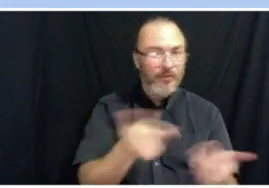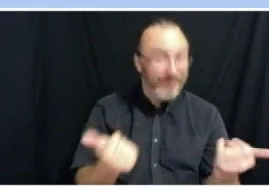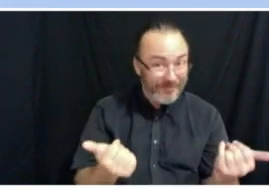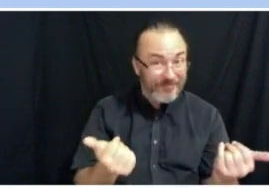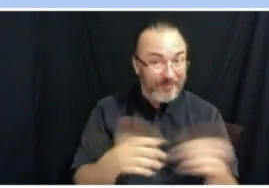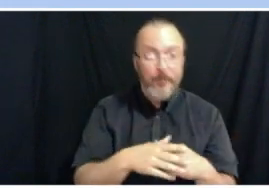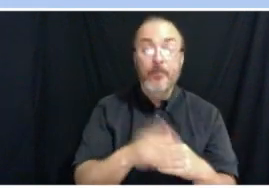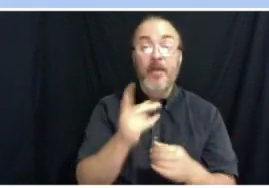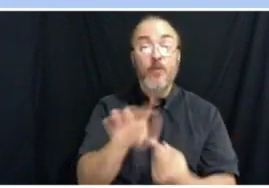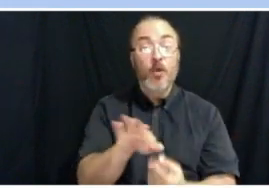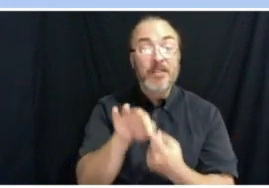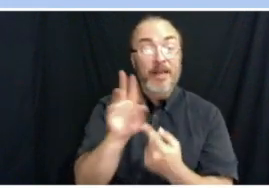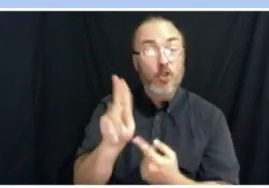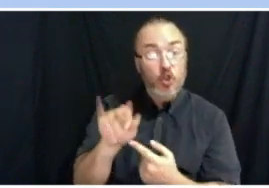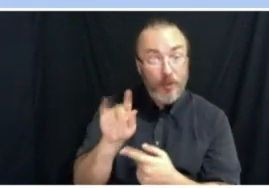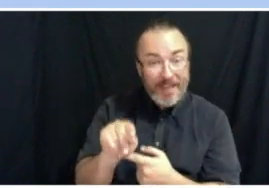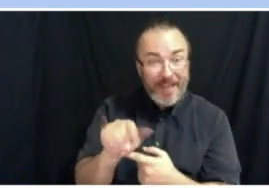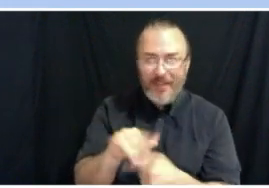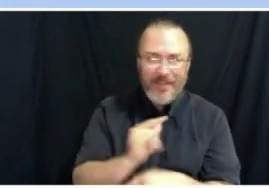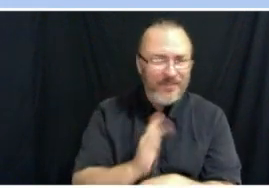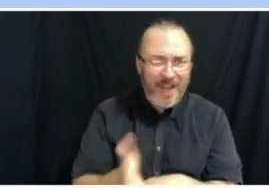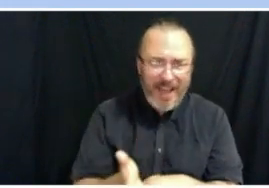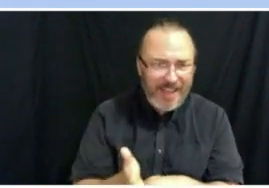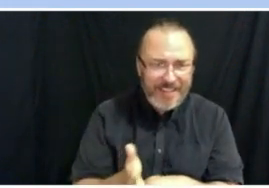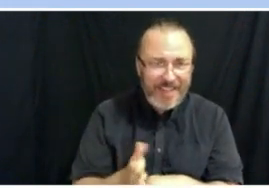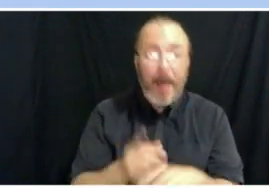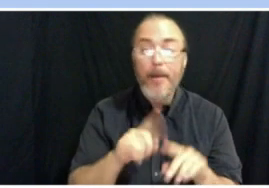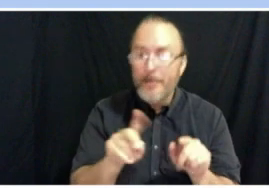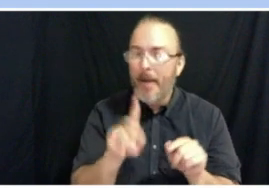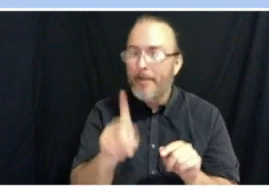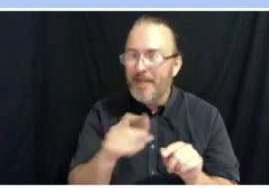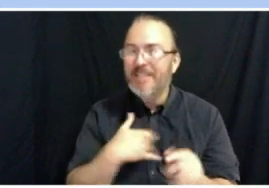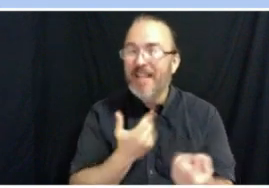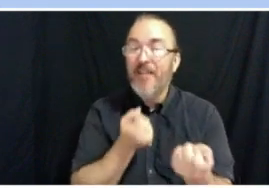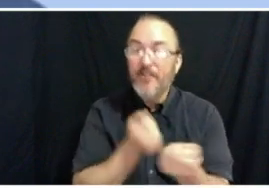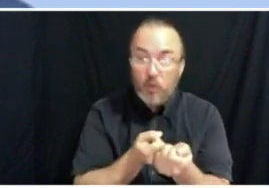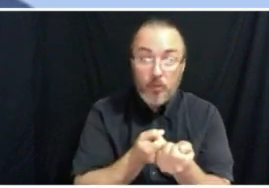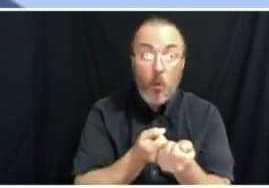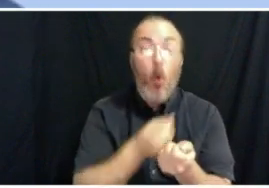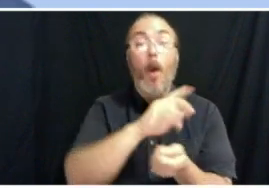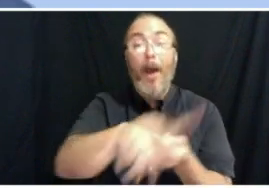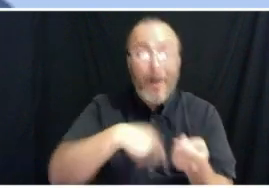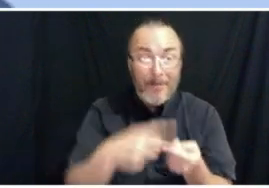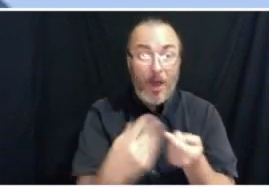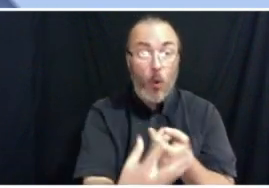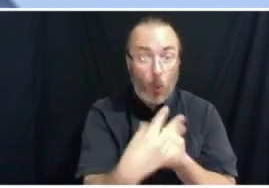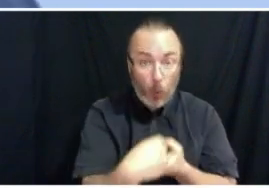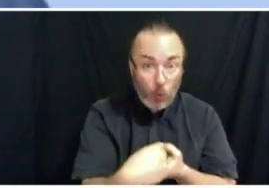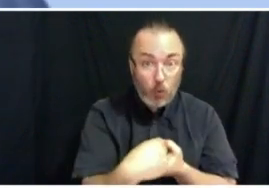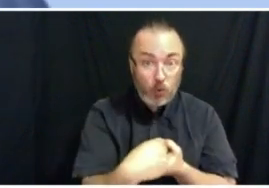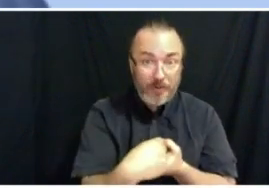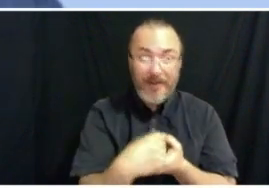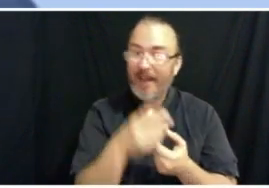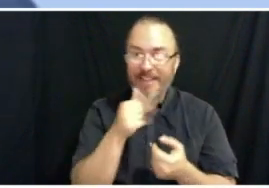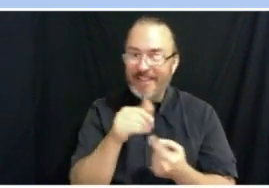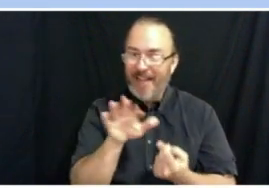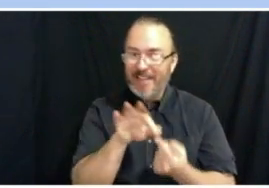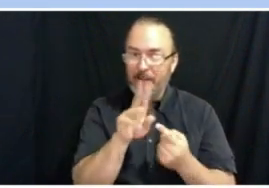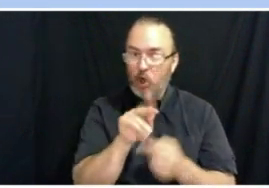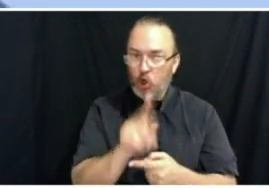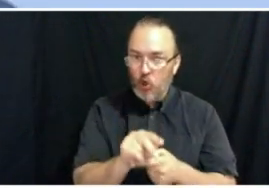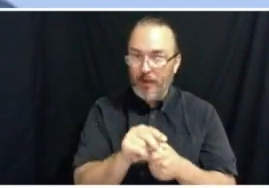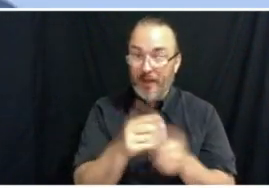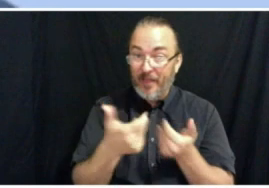units are fine as long as they are in the support of inclusion. So they're not special units within a school that segregates inside the